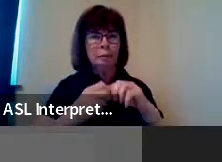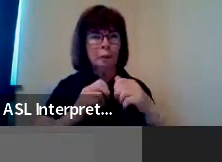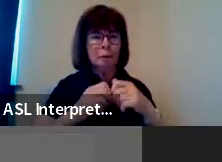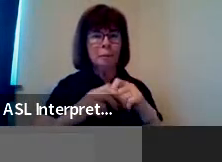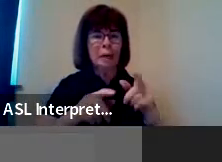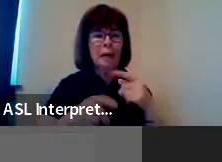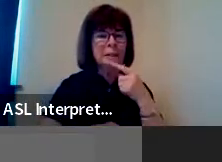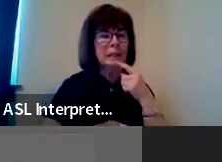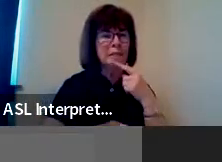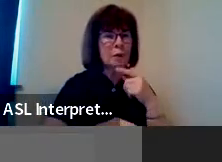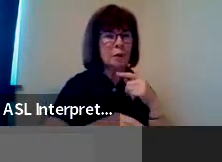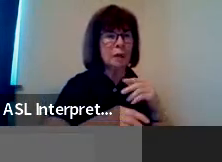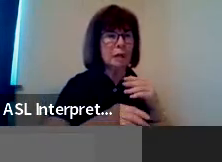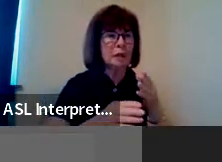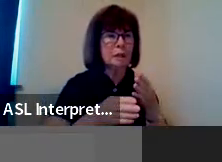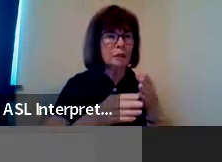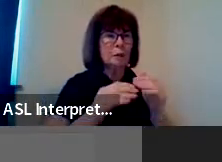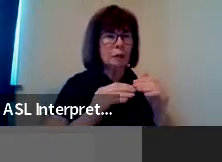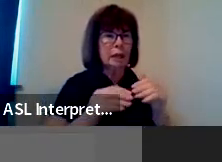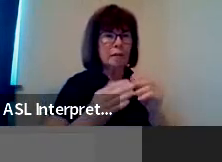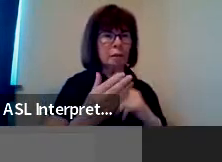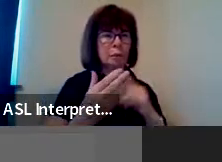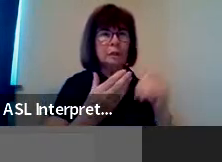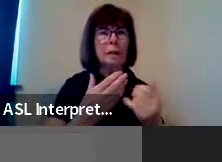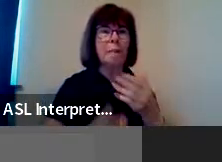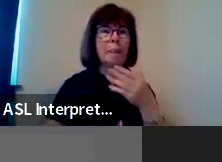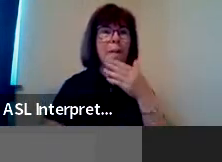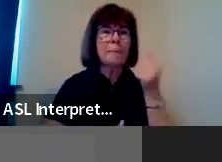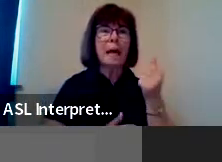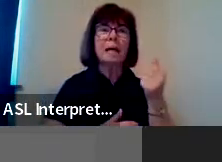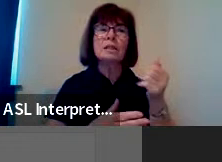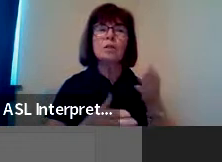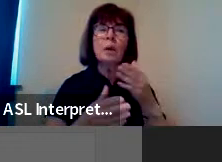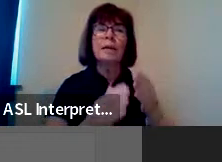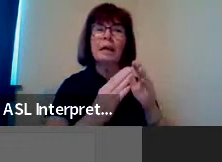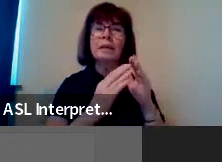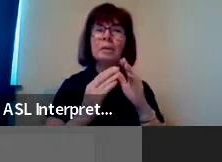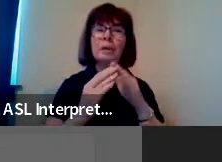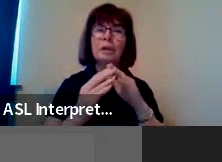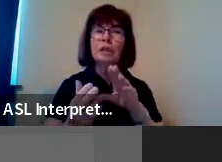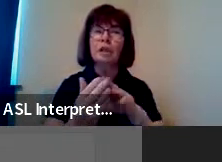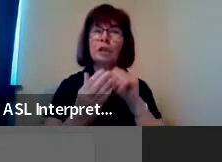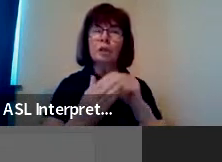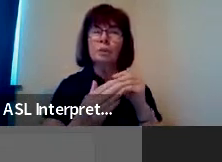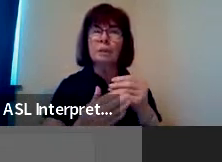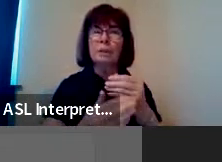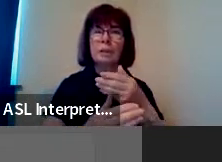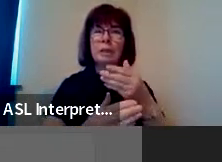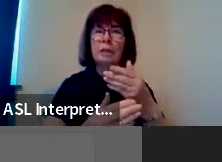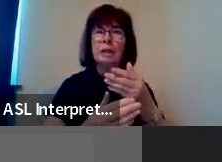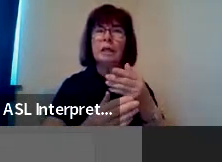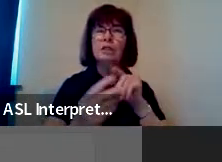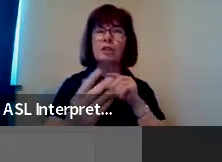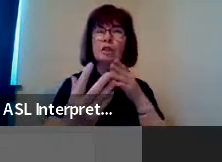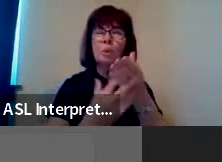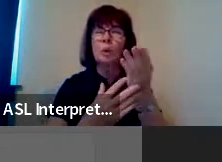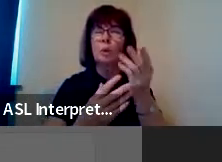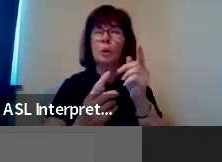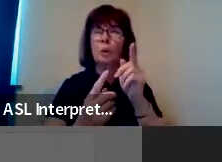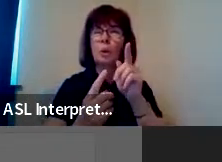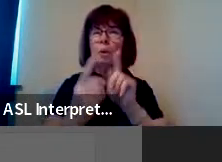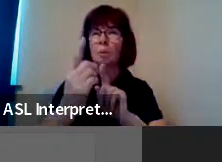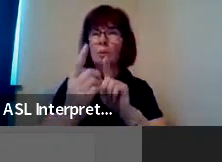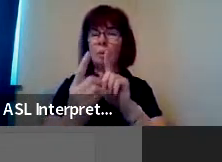I think the best way community learns about vaccine testing and treatment is through in-person outreach in the community, like